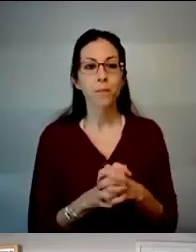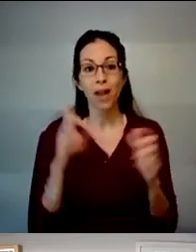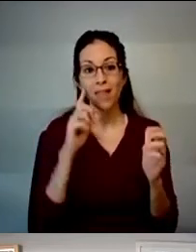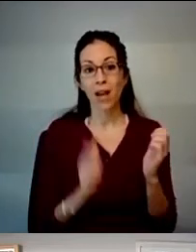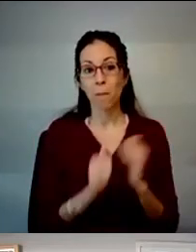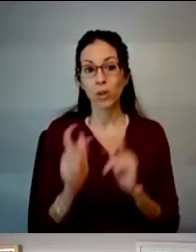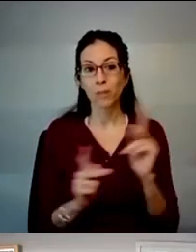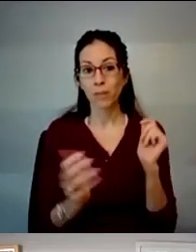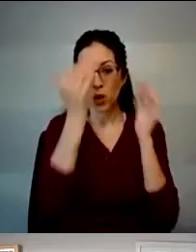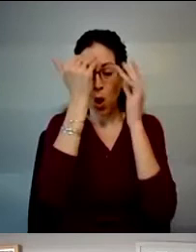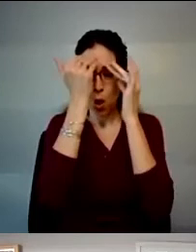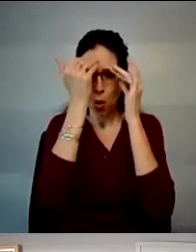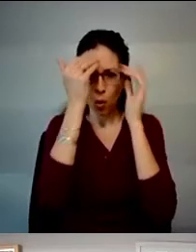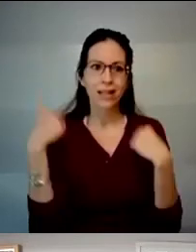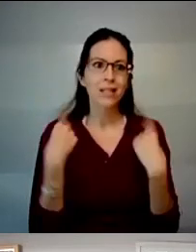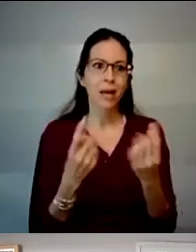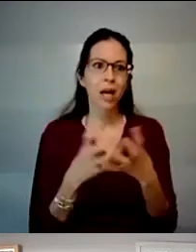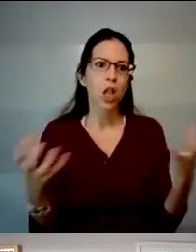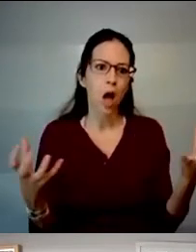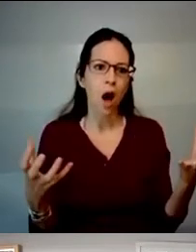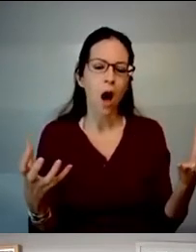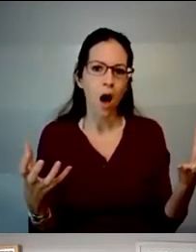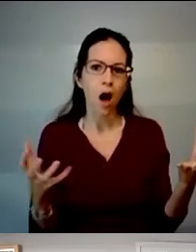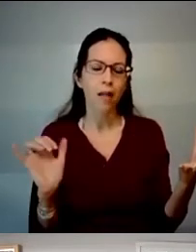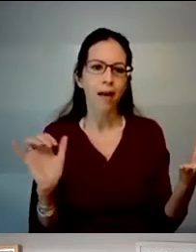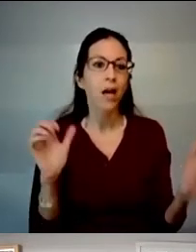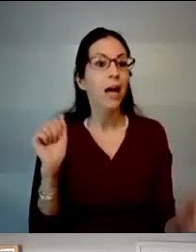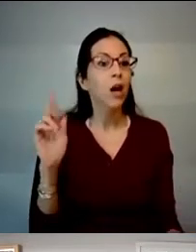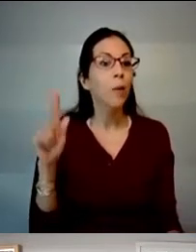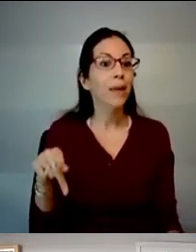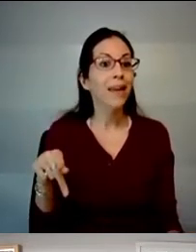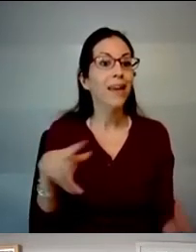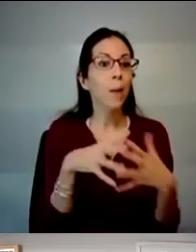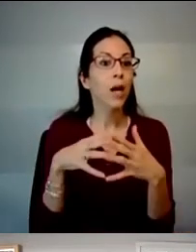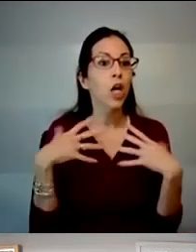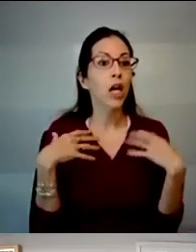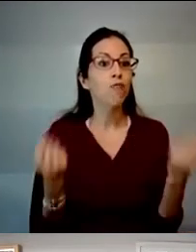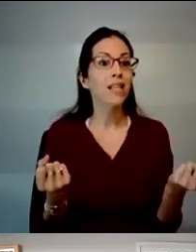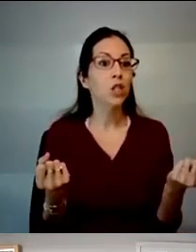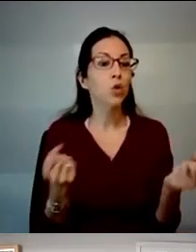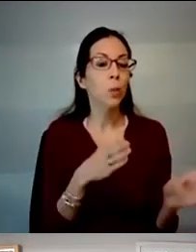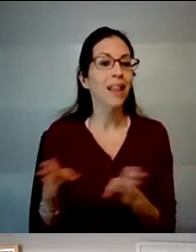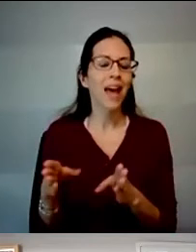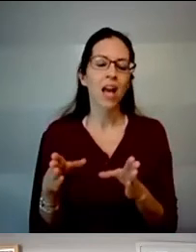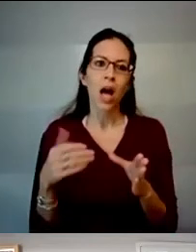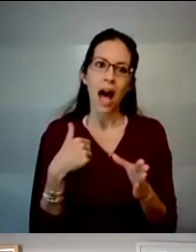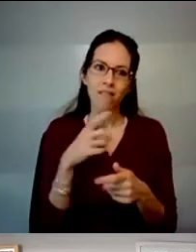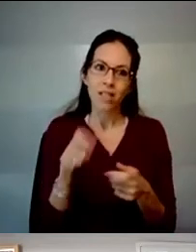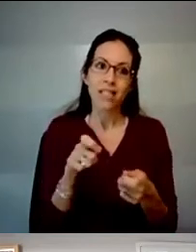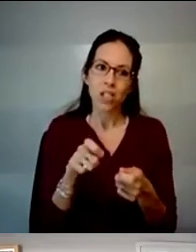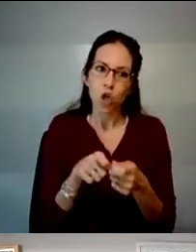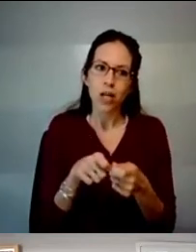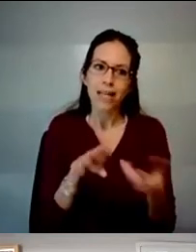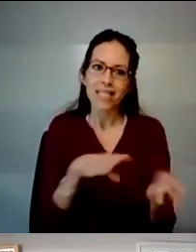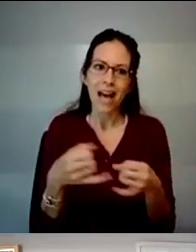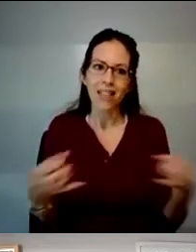know, there's been a ton of government, like with the ARP, American Rescue Plan, and all this money coming through that, you know, certain deadlines are super, super quick